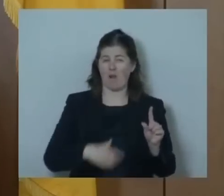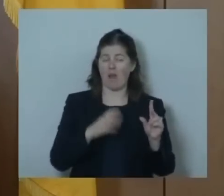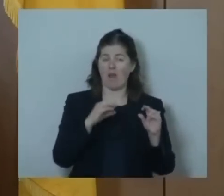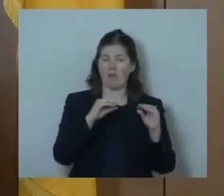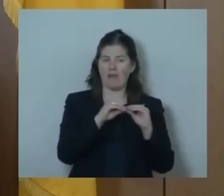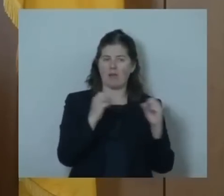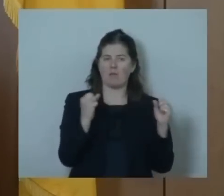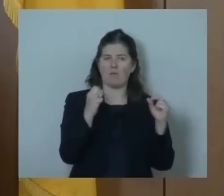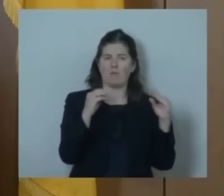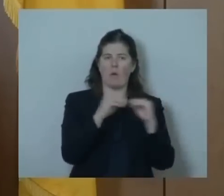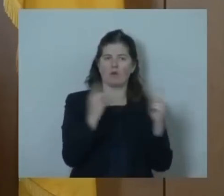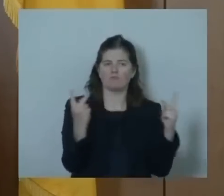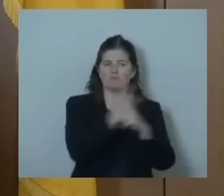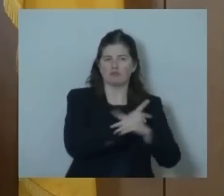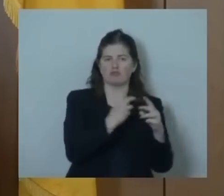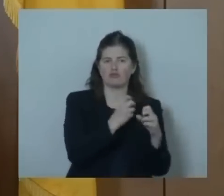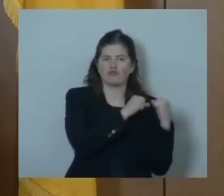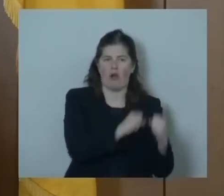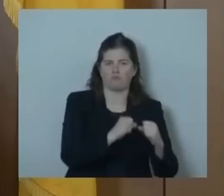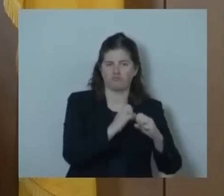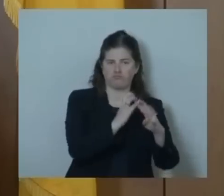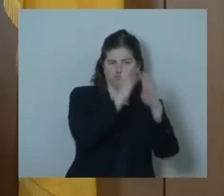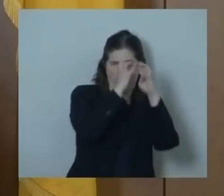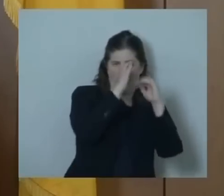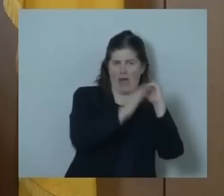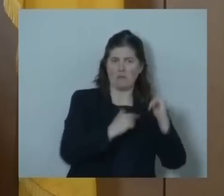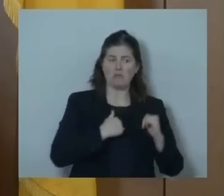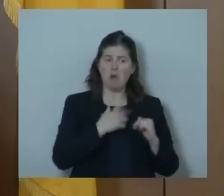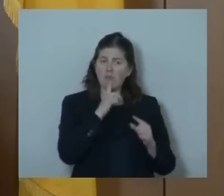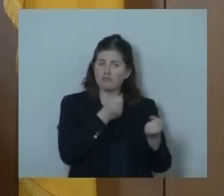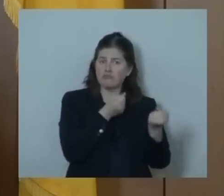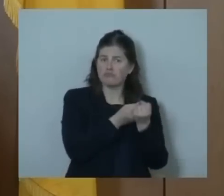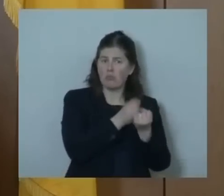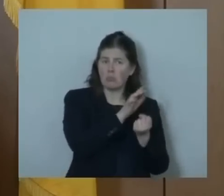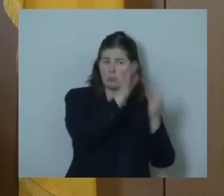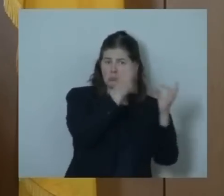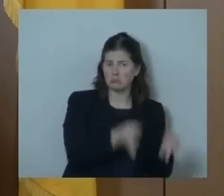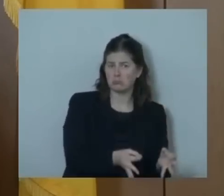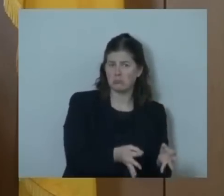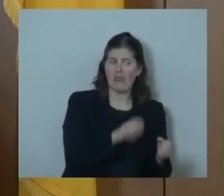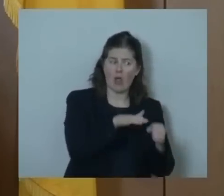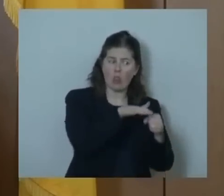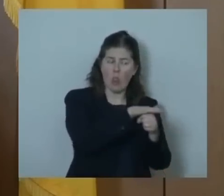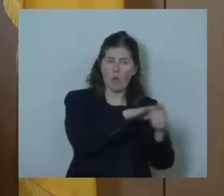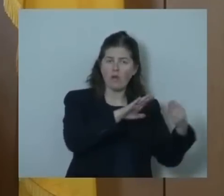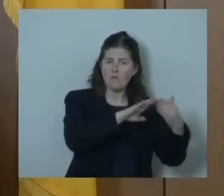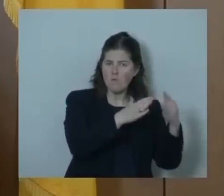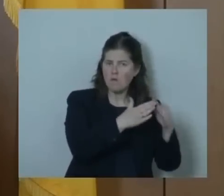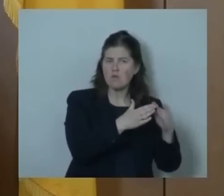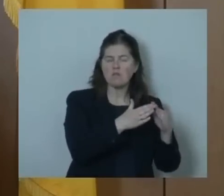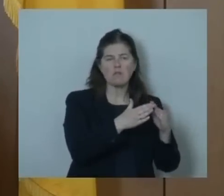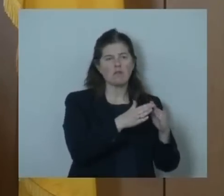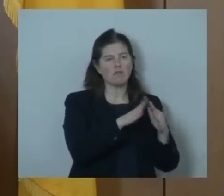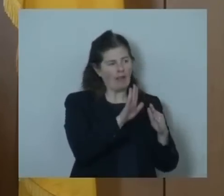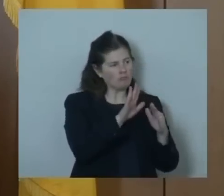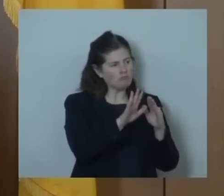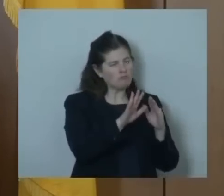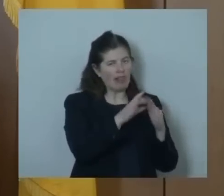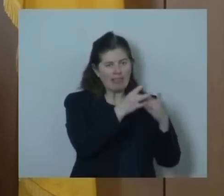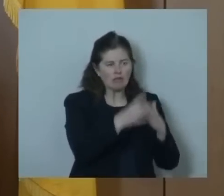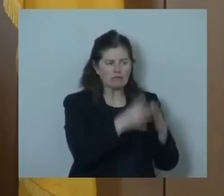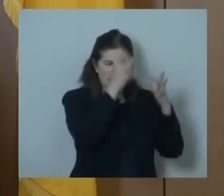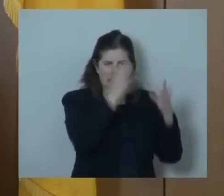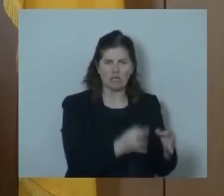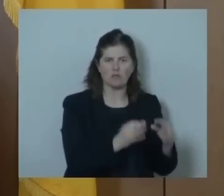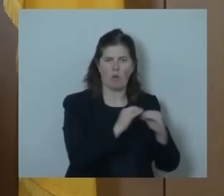more restrictions, and I'm going to support that decision by that local community, by every elected leader,